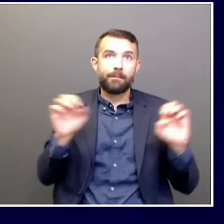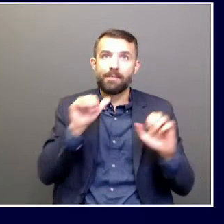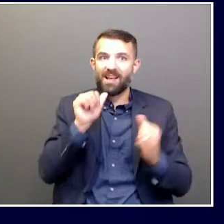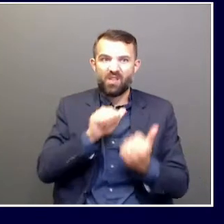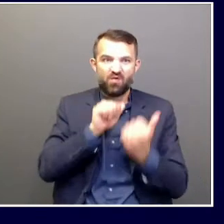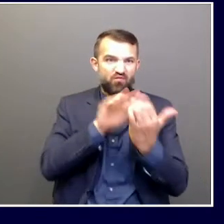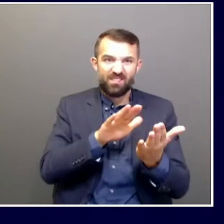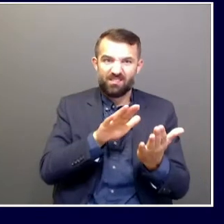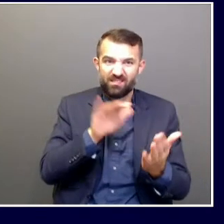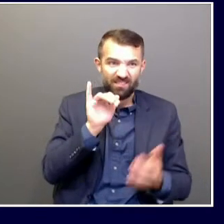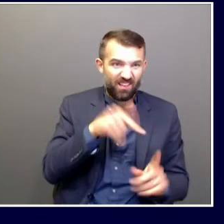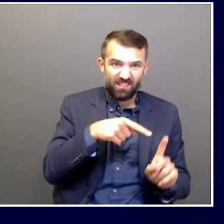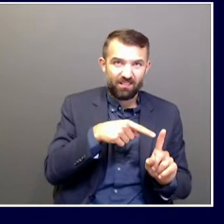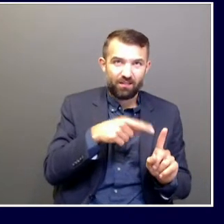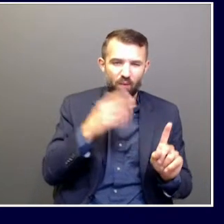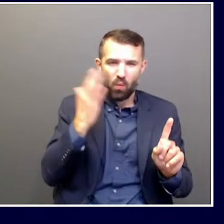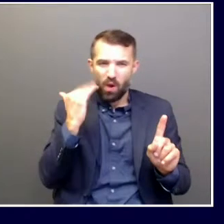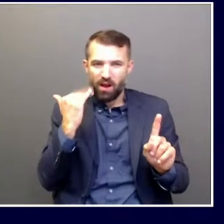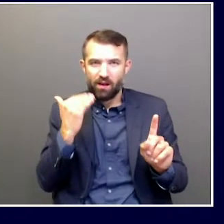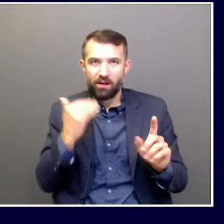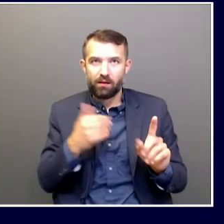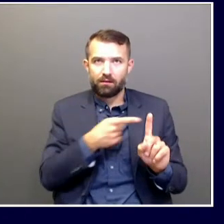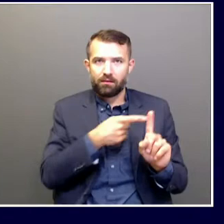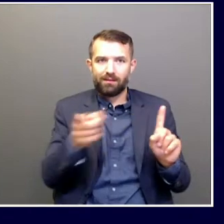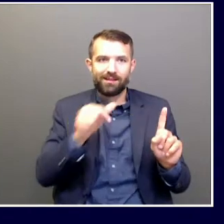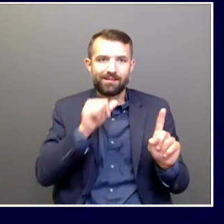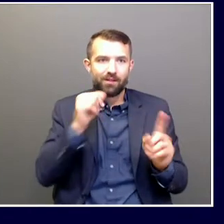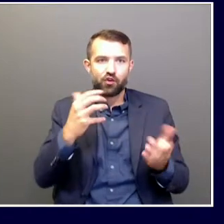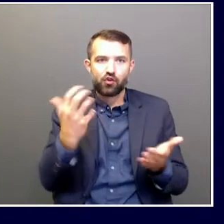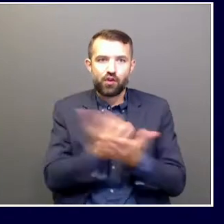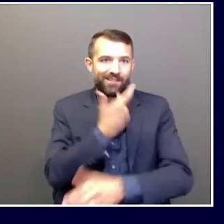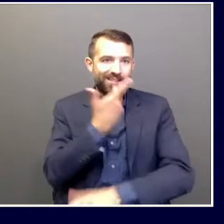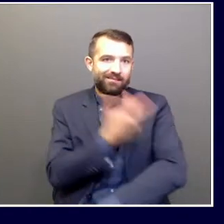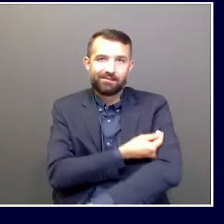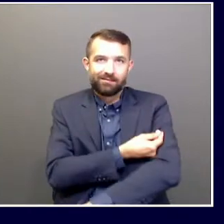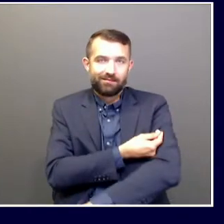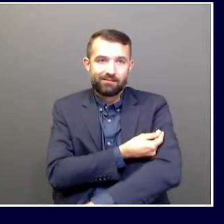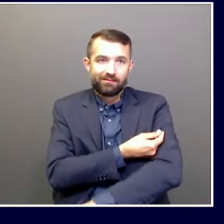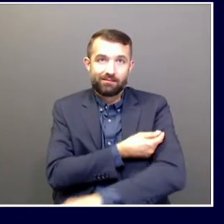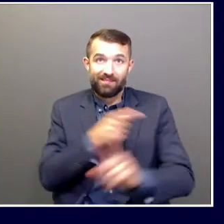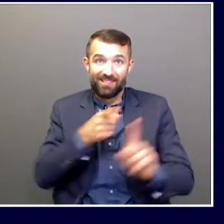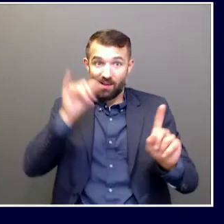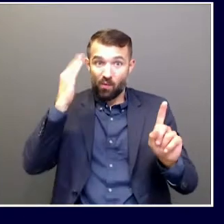are people who are not taking advantage of the opportunity to get a vaccine and may not